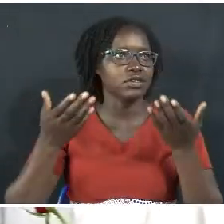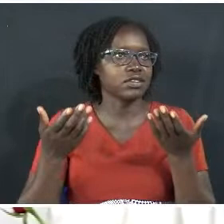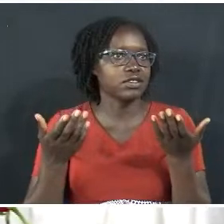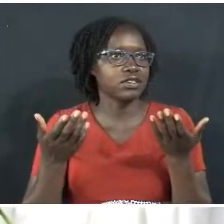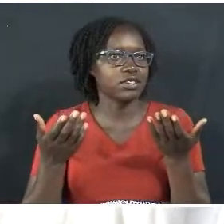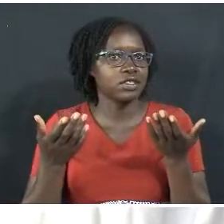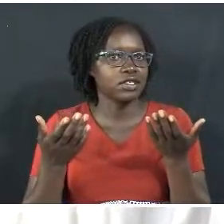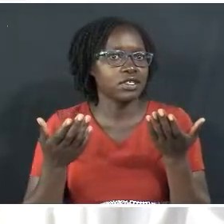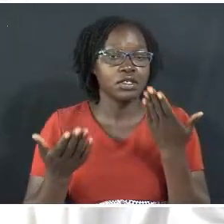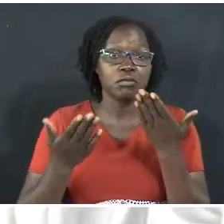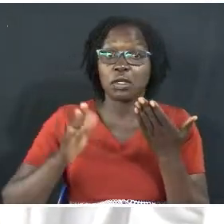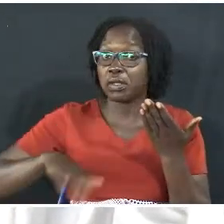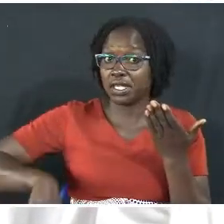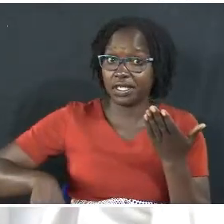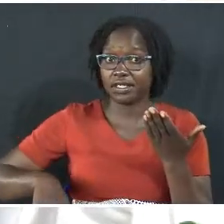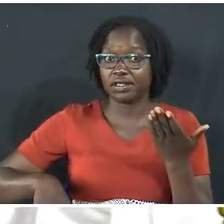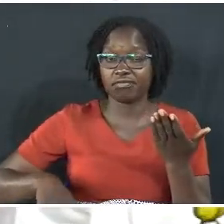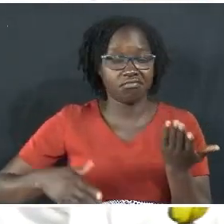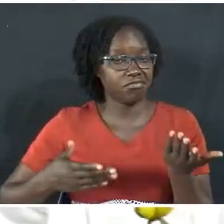It may be too late